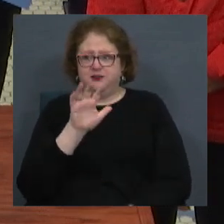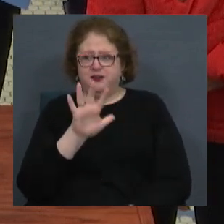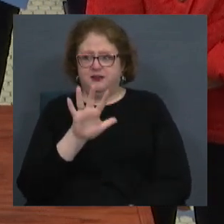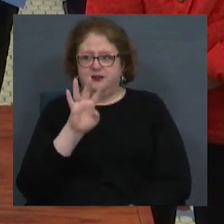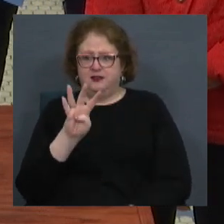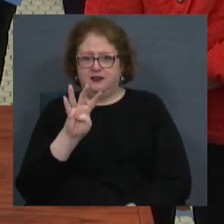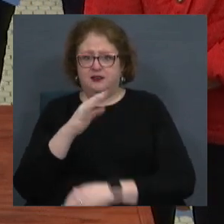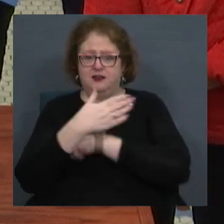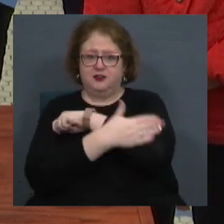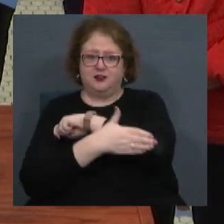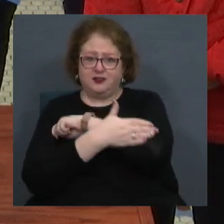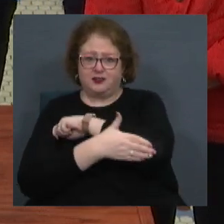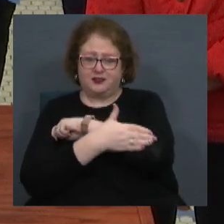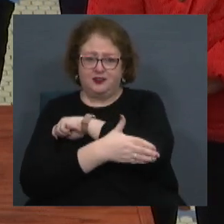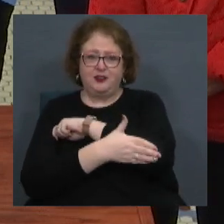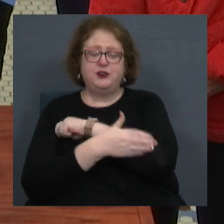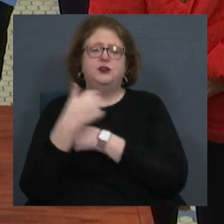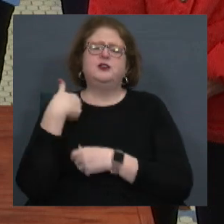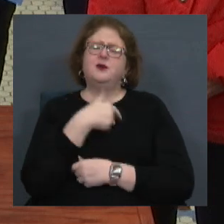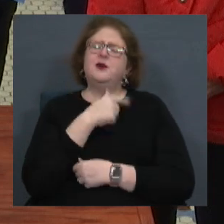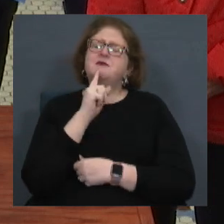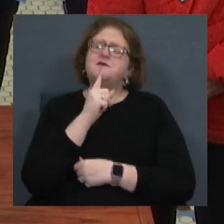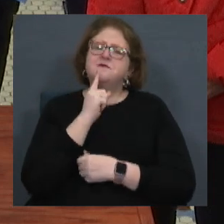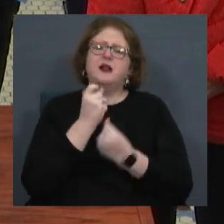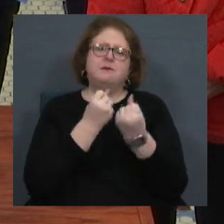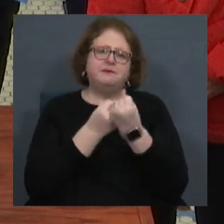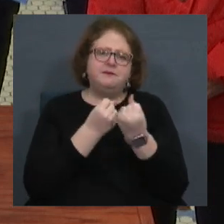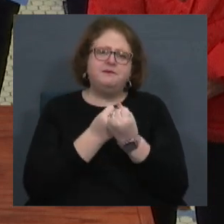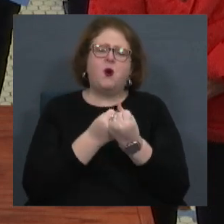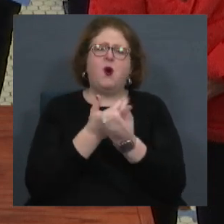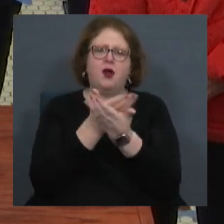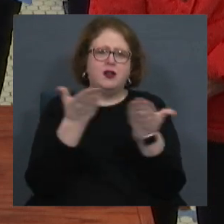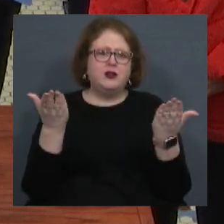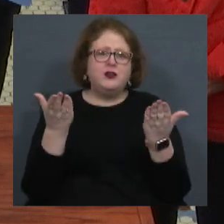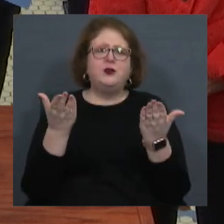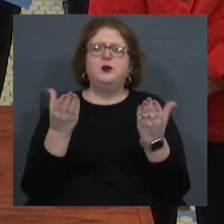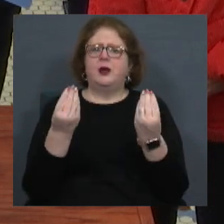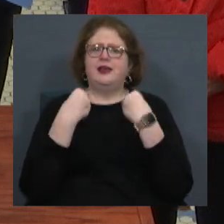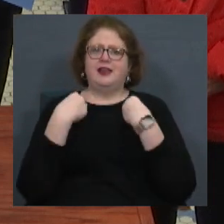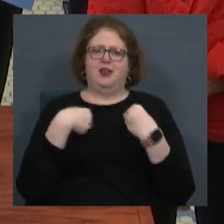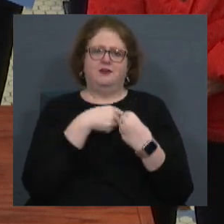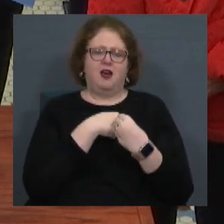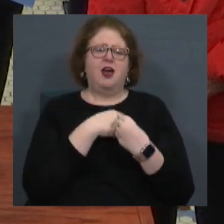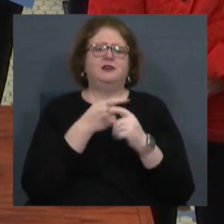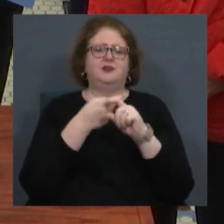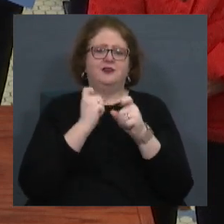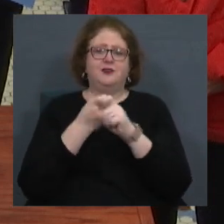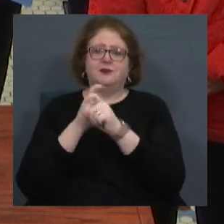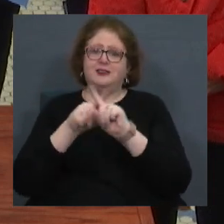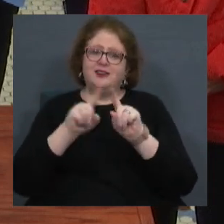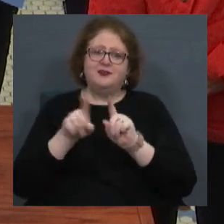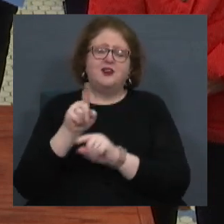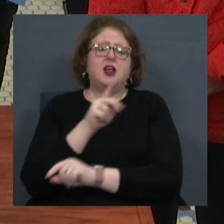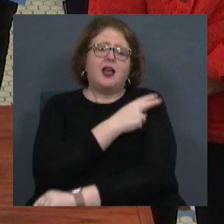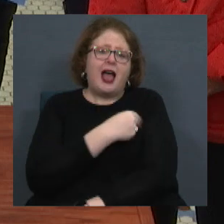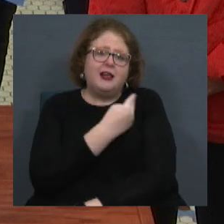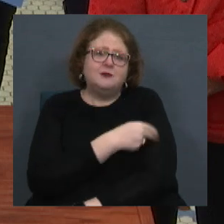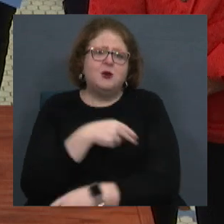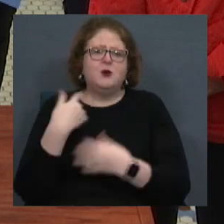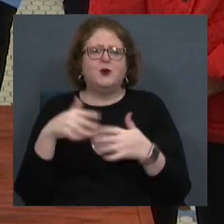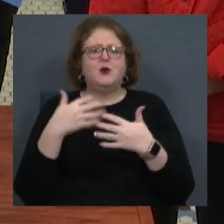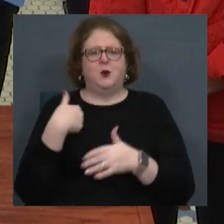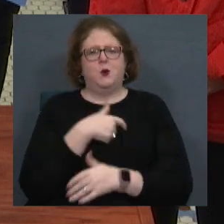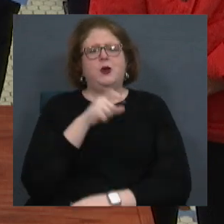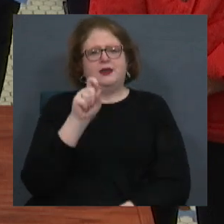your support. With all the growth and development with all of the hospitals, we need a Goodness Village. Our unique